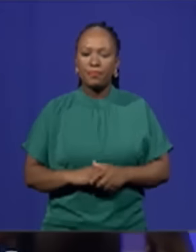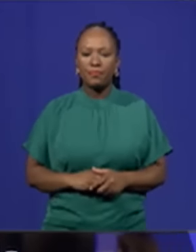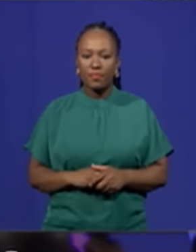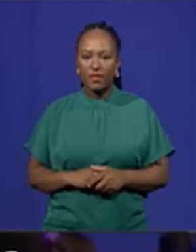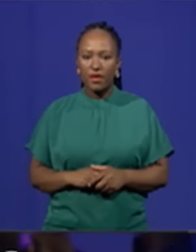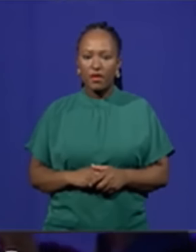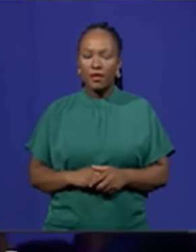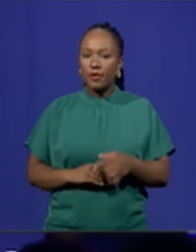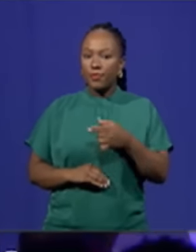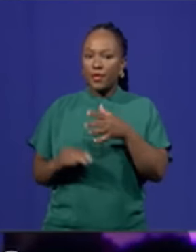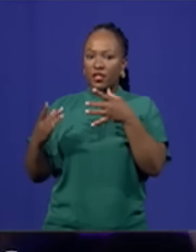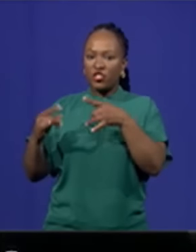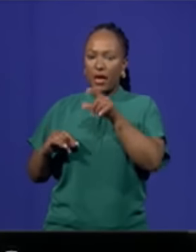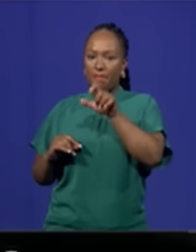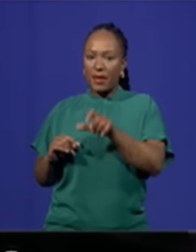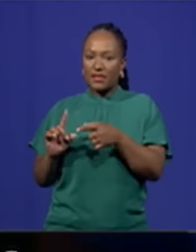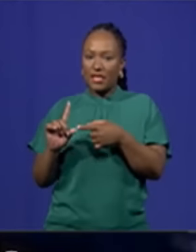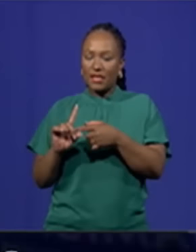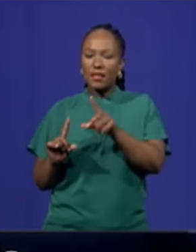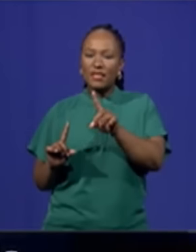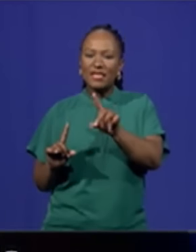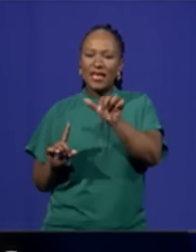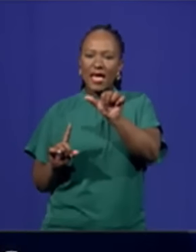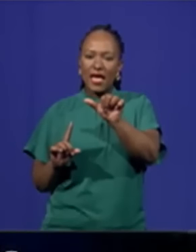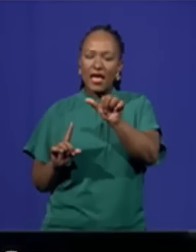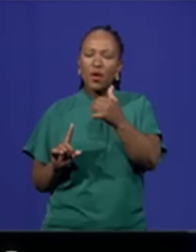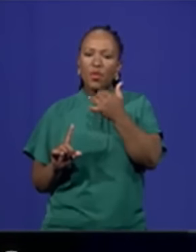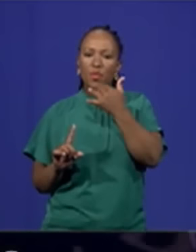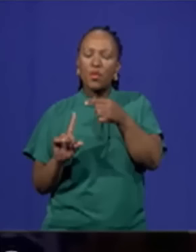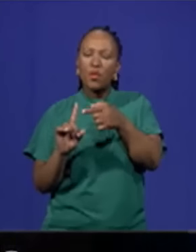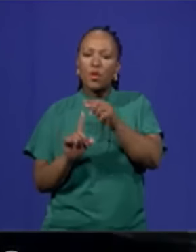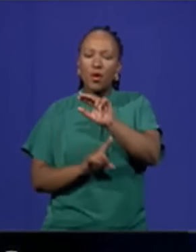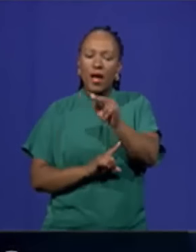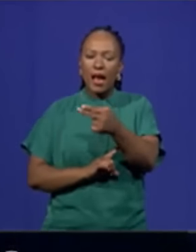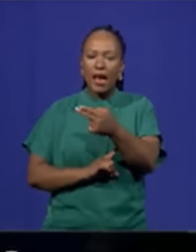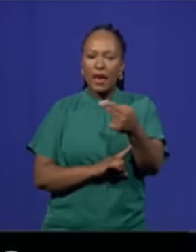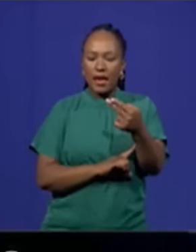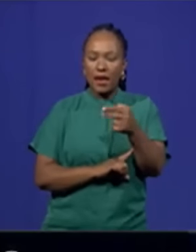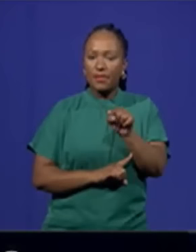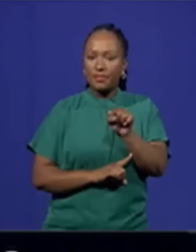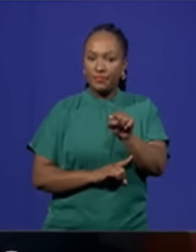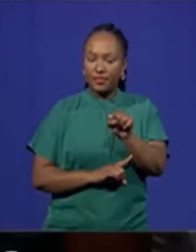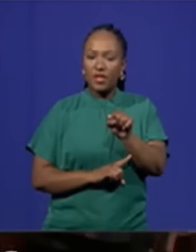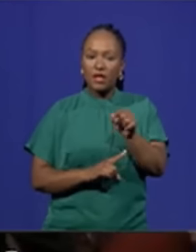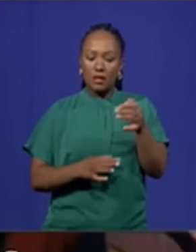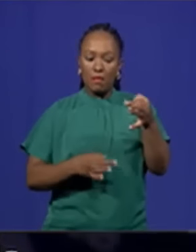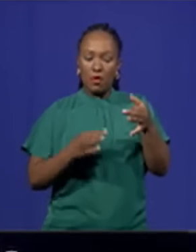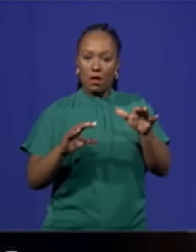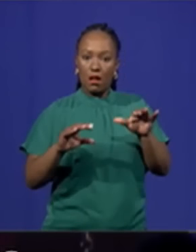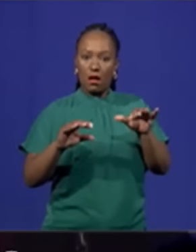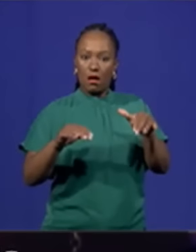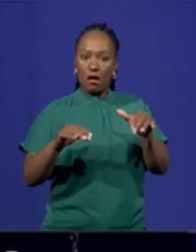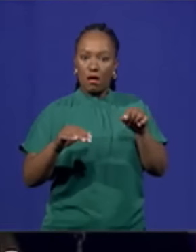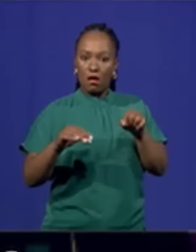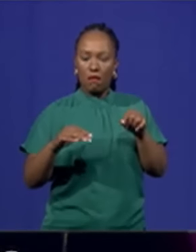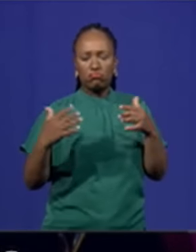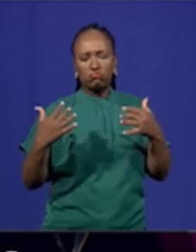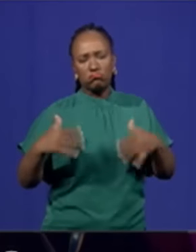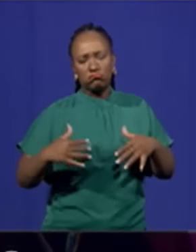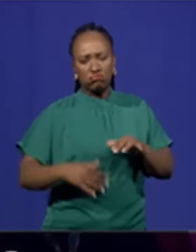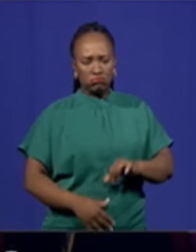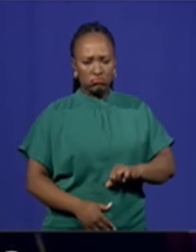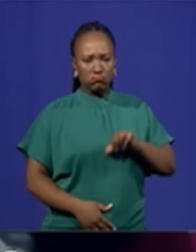Monnasetulo wa federale ya DA yo paka ya gagwe khutlang Helen Zille a re lekoko ke lengwe la a magolo a motlotlo